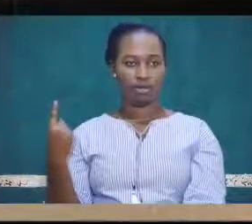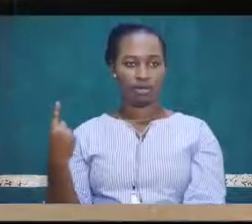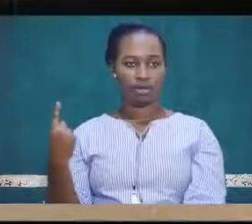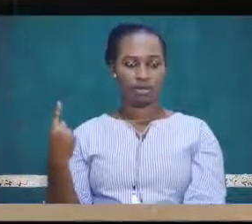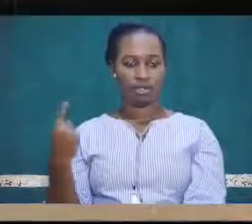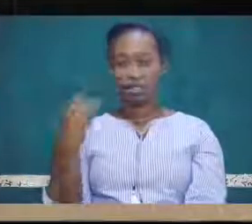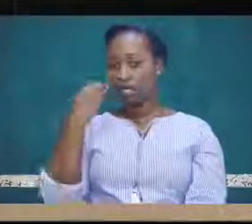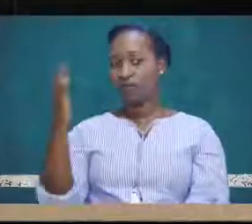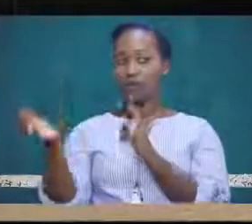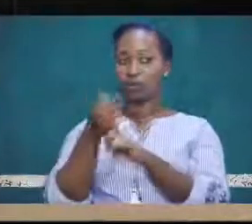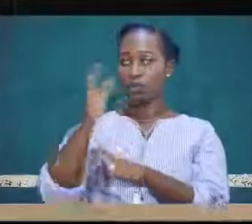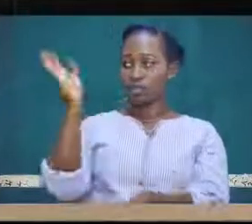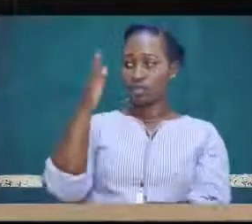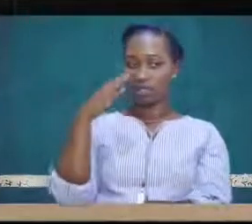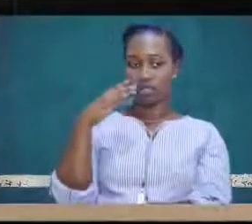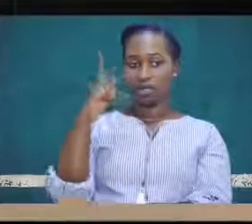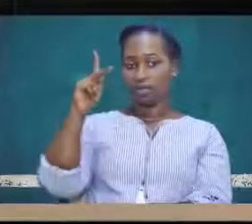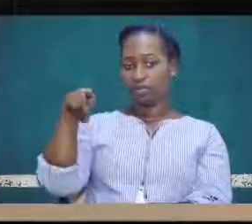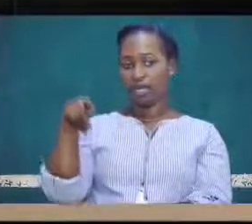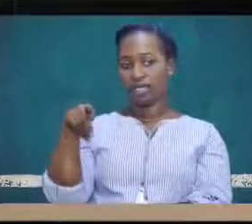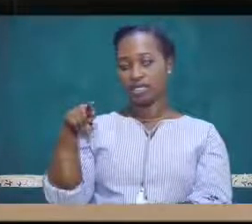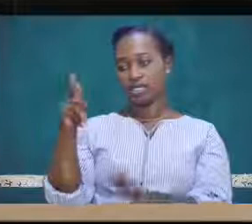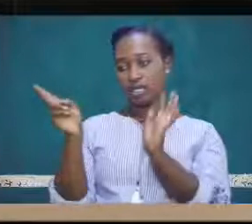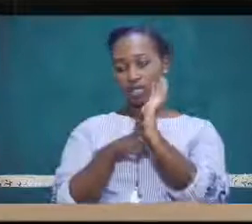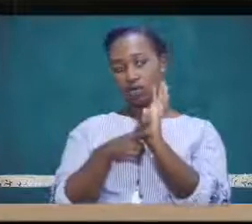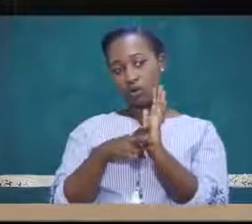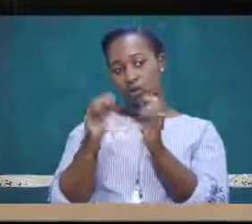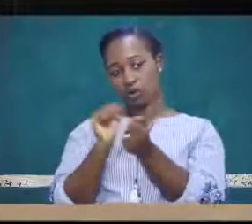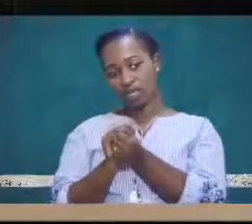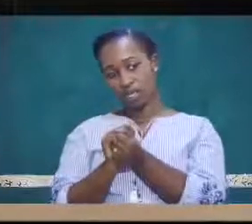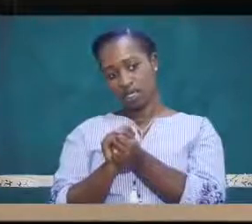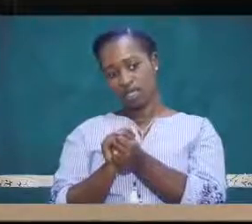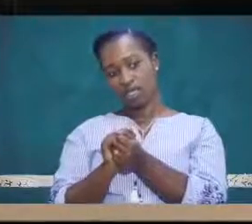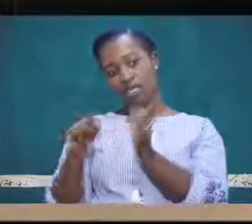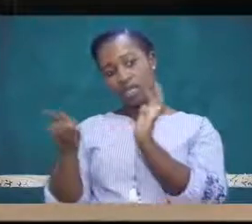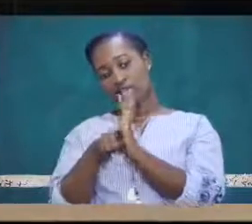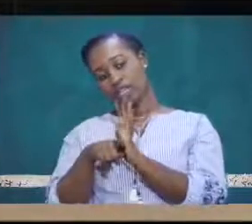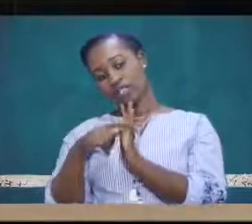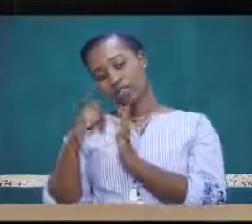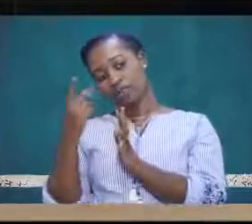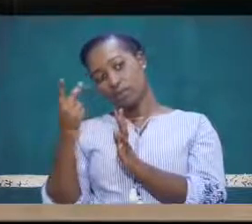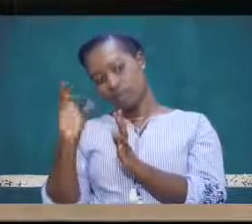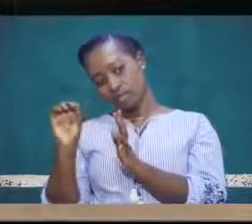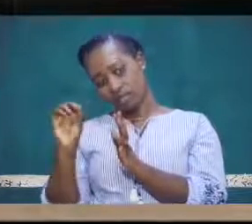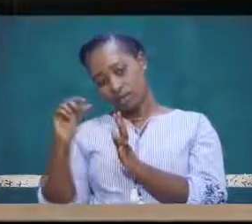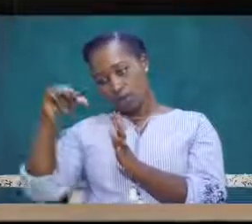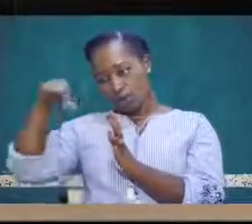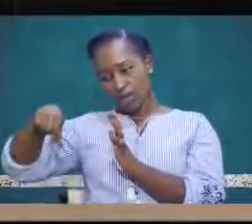For example, if we choose this, when price was 10, we have our negative 20 here. Quantity